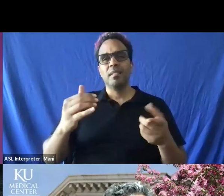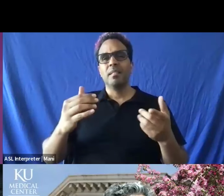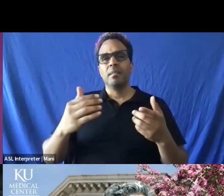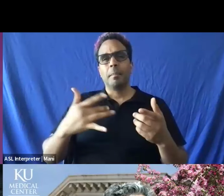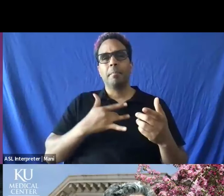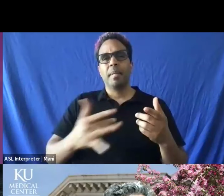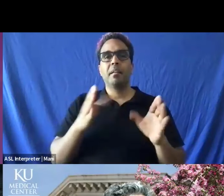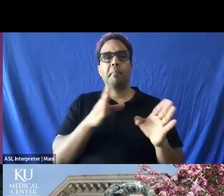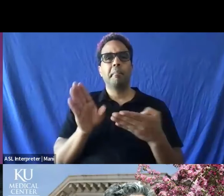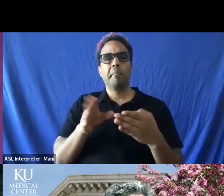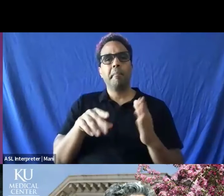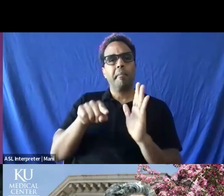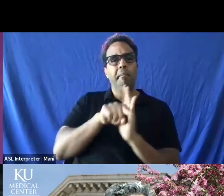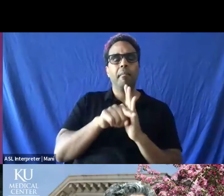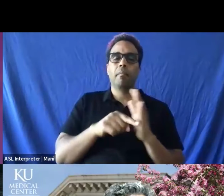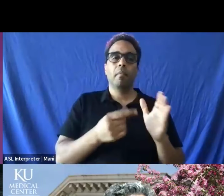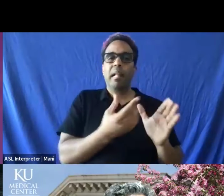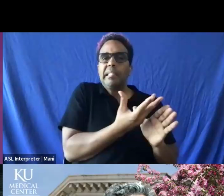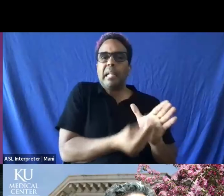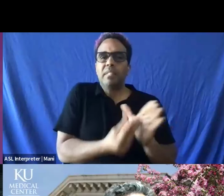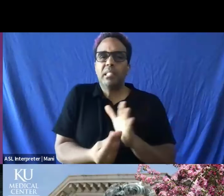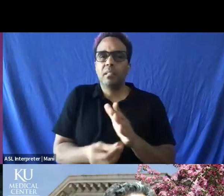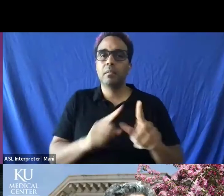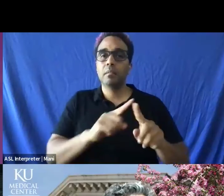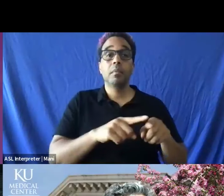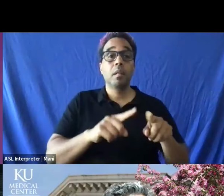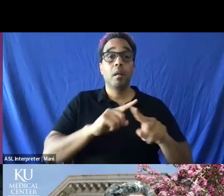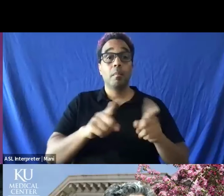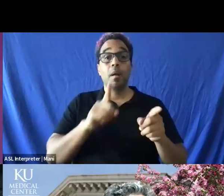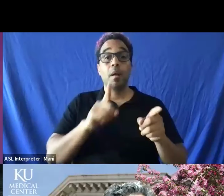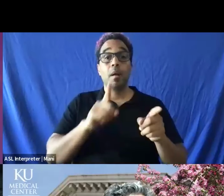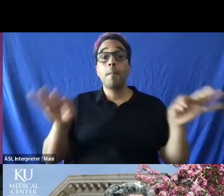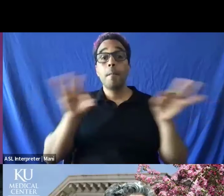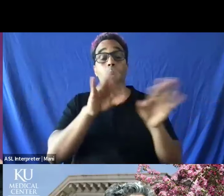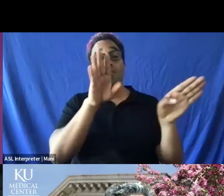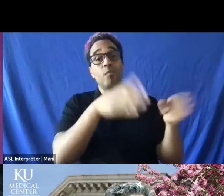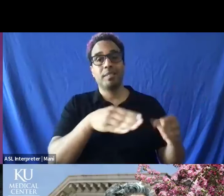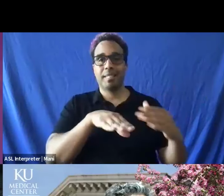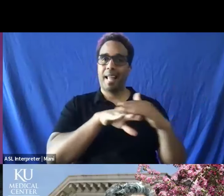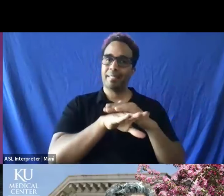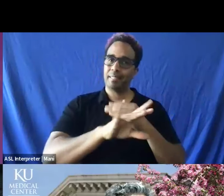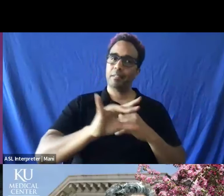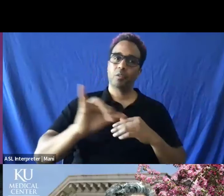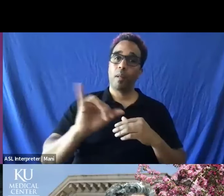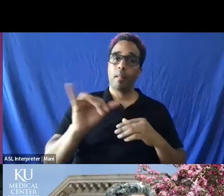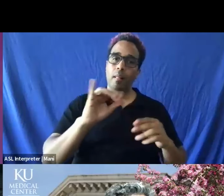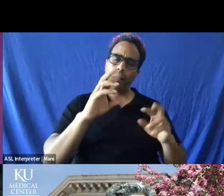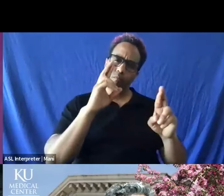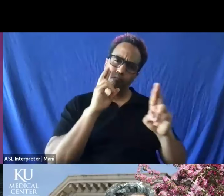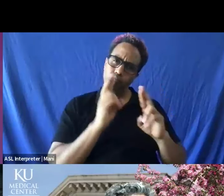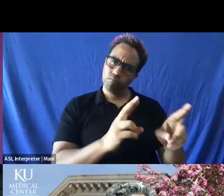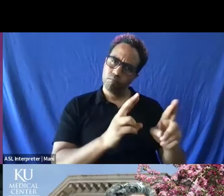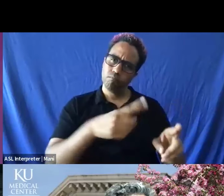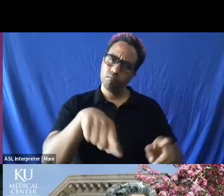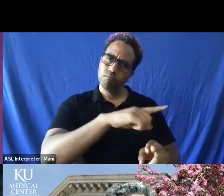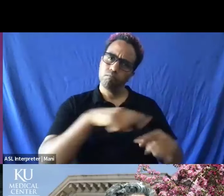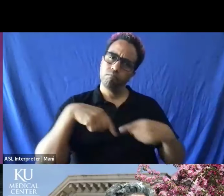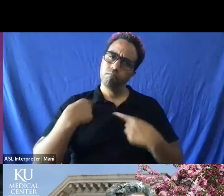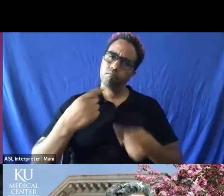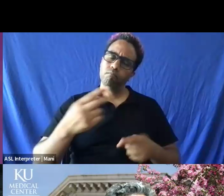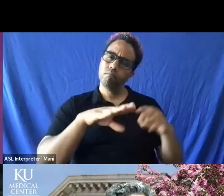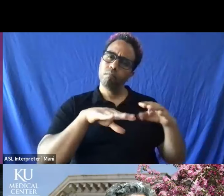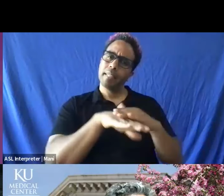a community approach also looks at assets very much so in a respectful way. And as